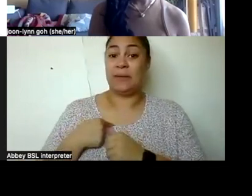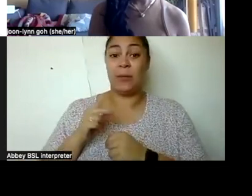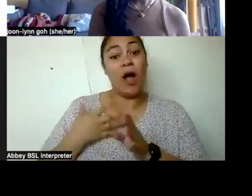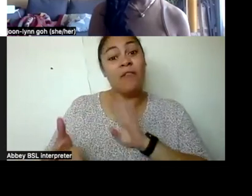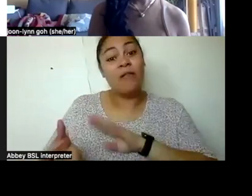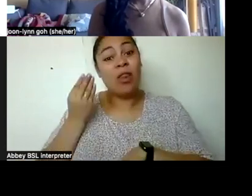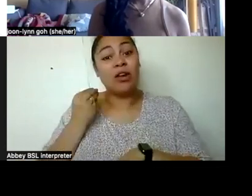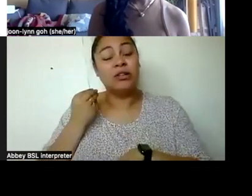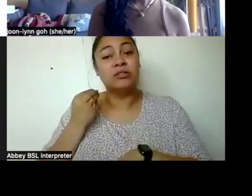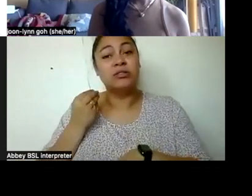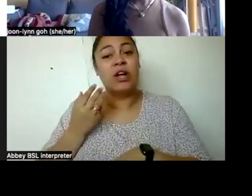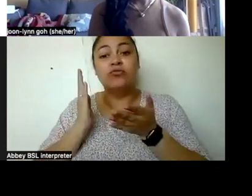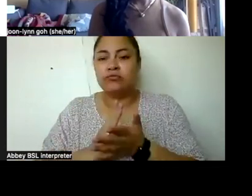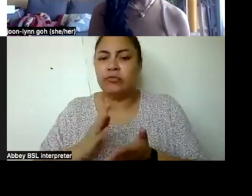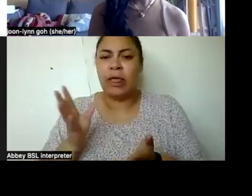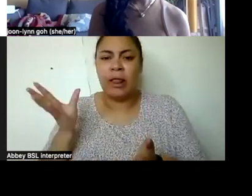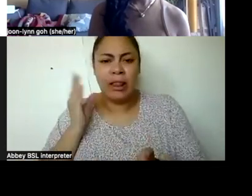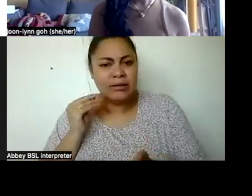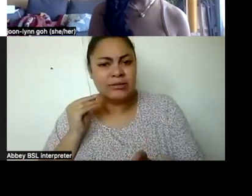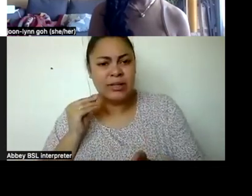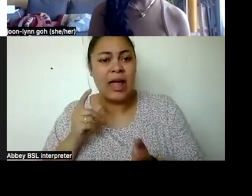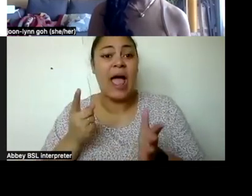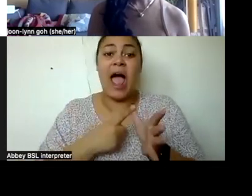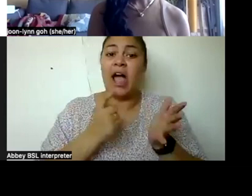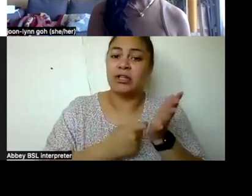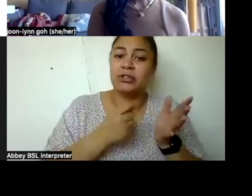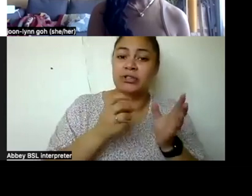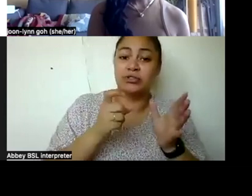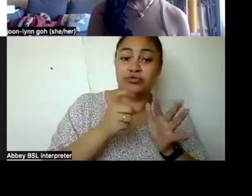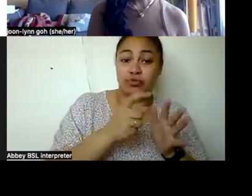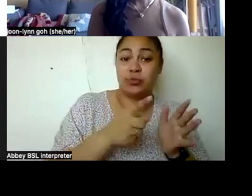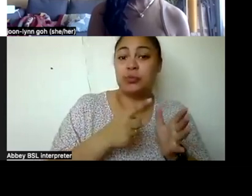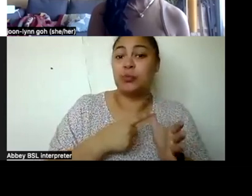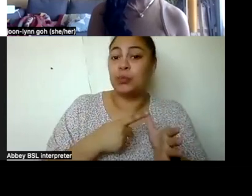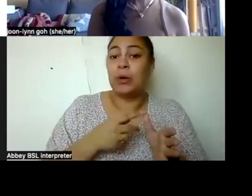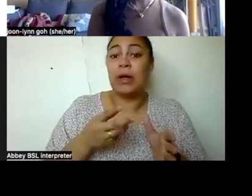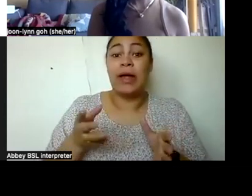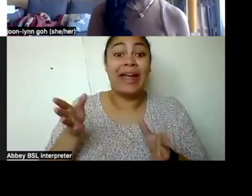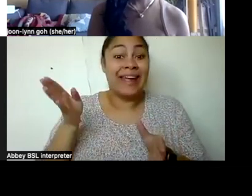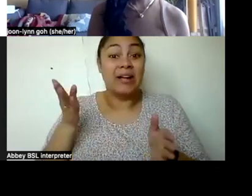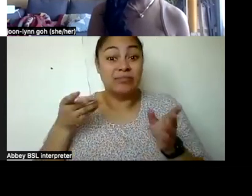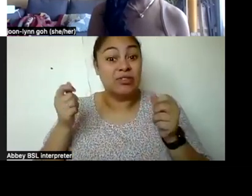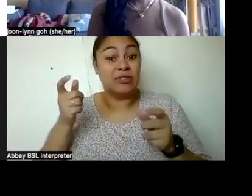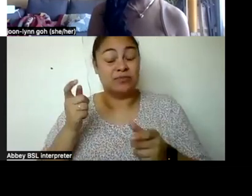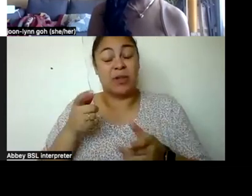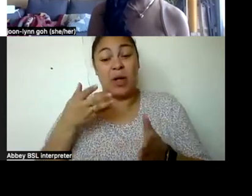there's been some real listening, as Andrew mentioned, you know, a chance to really hear